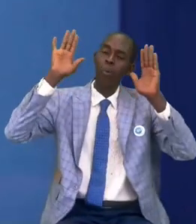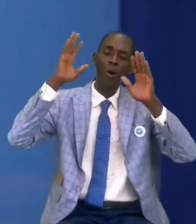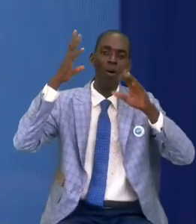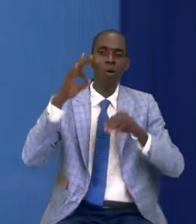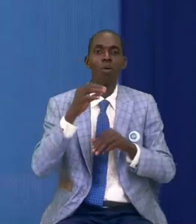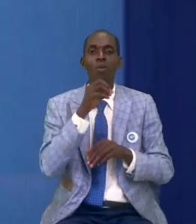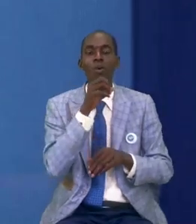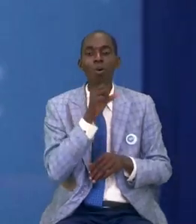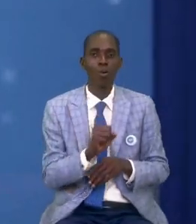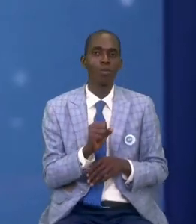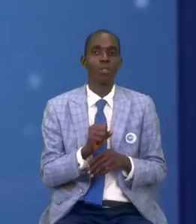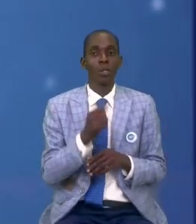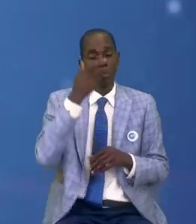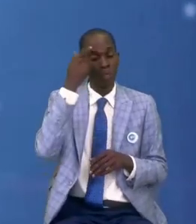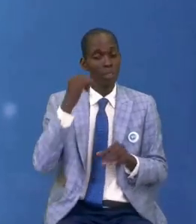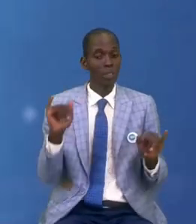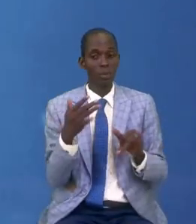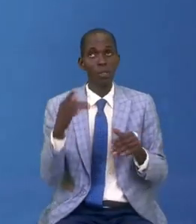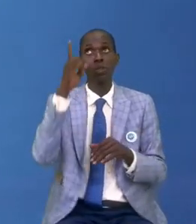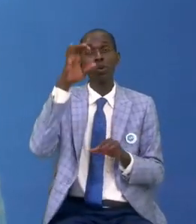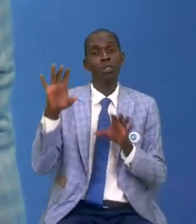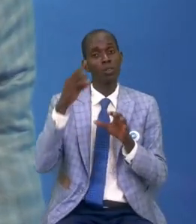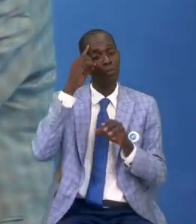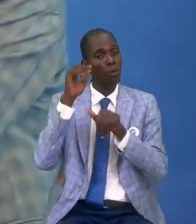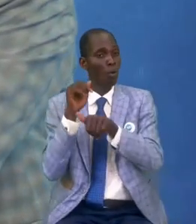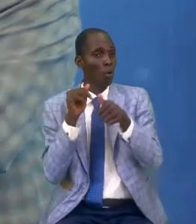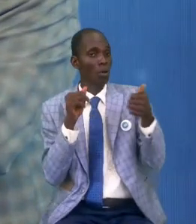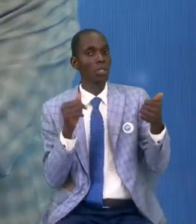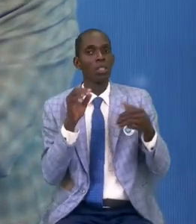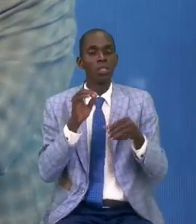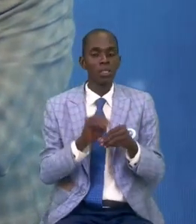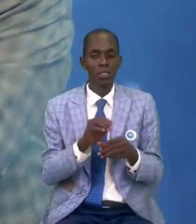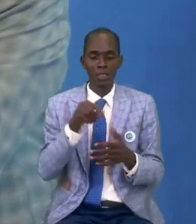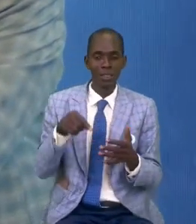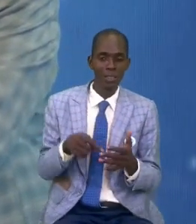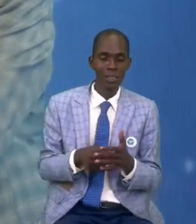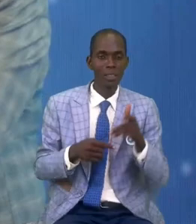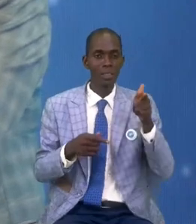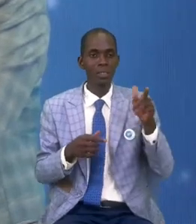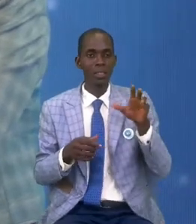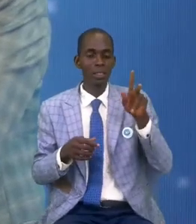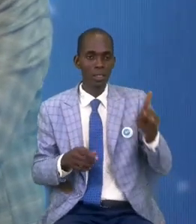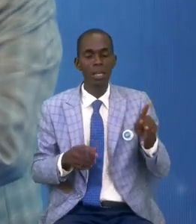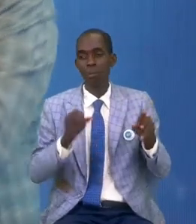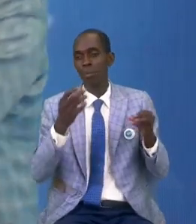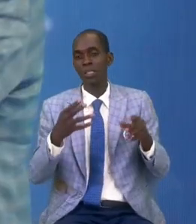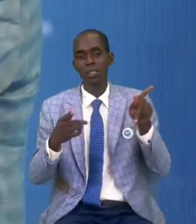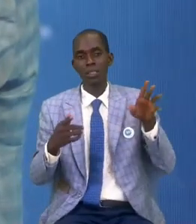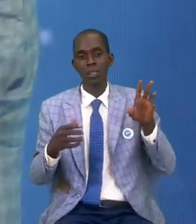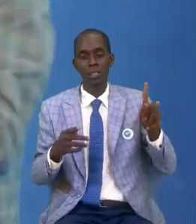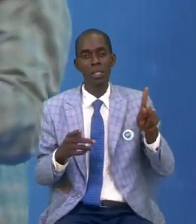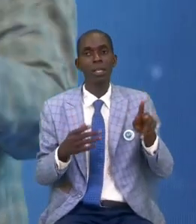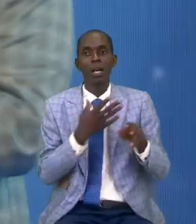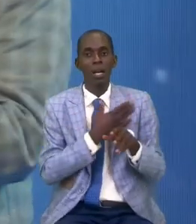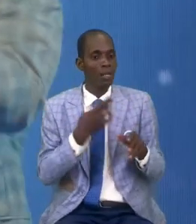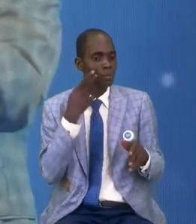these GCK events, as you remember that, look at that woman, look at what she said, look at her problem, you